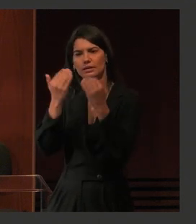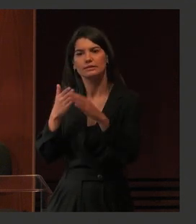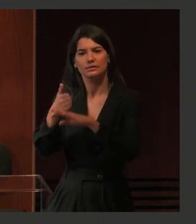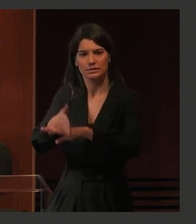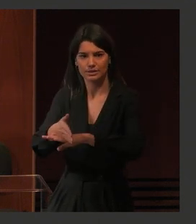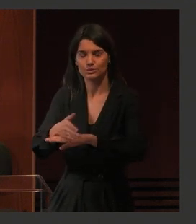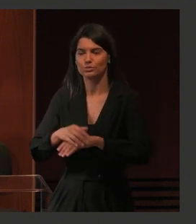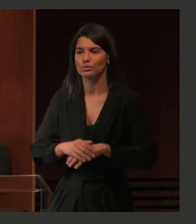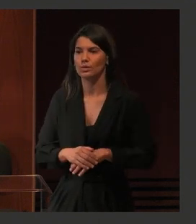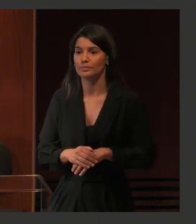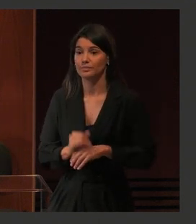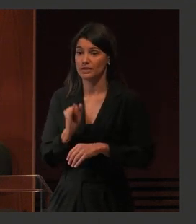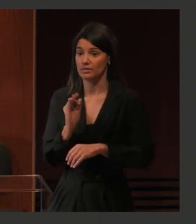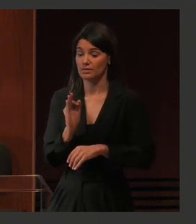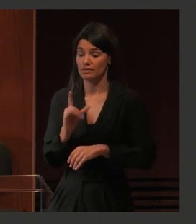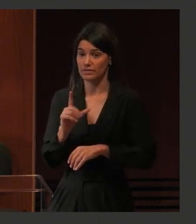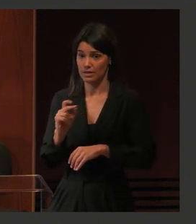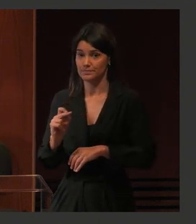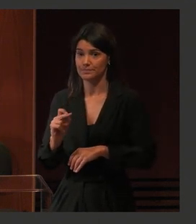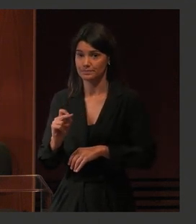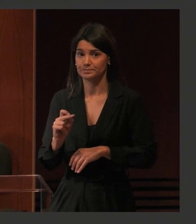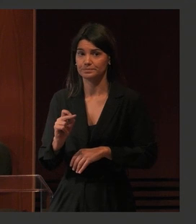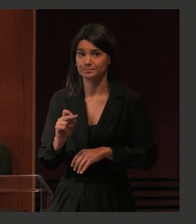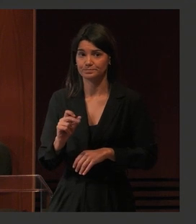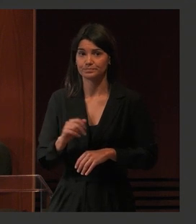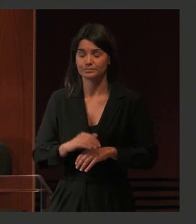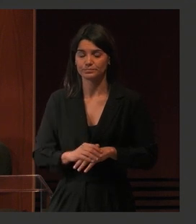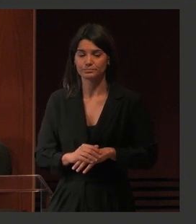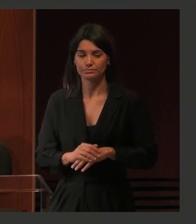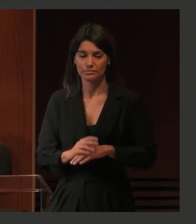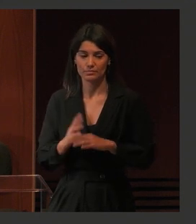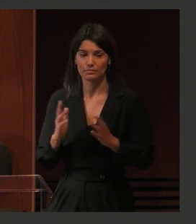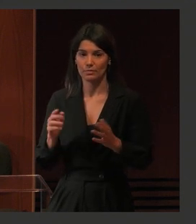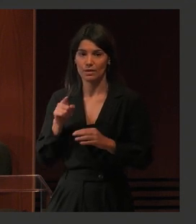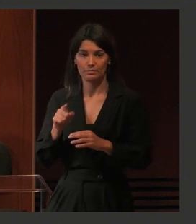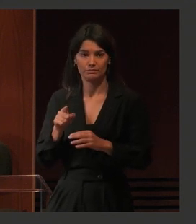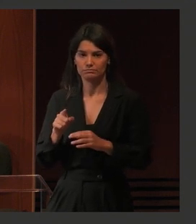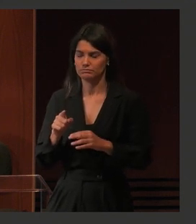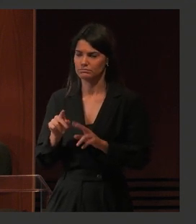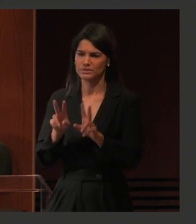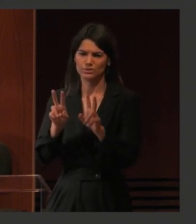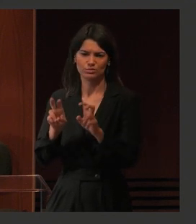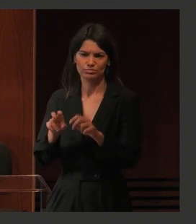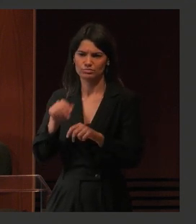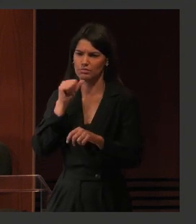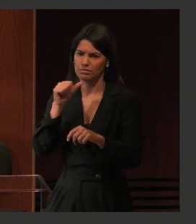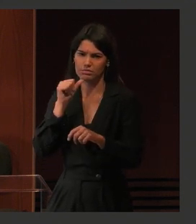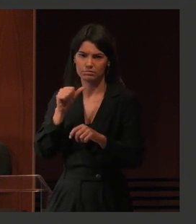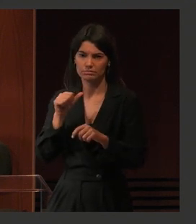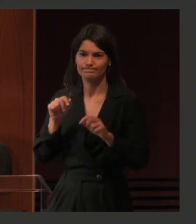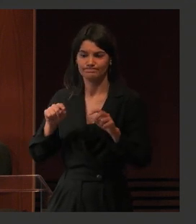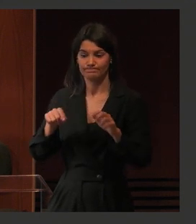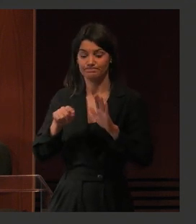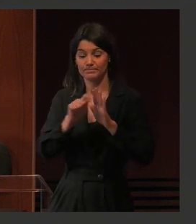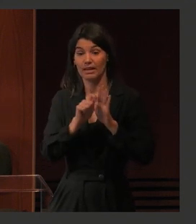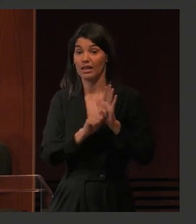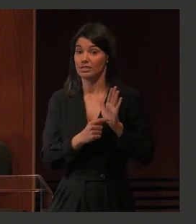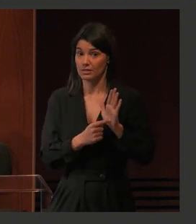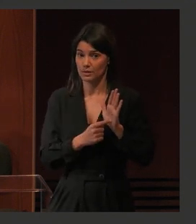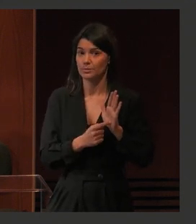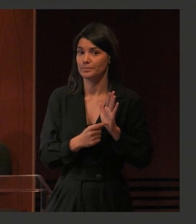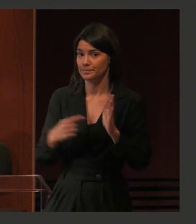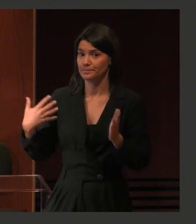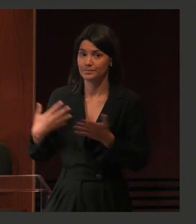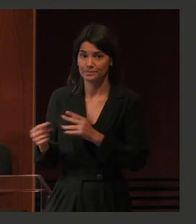is always very much in this ethical topic, and we also have a special group that is established